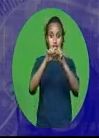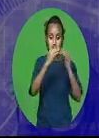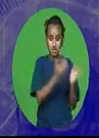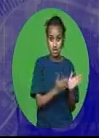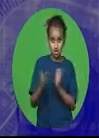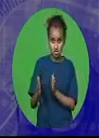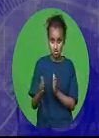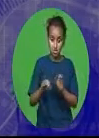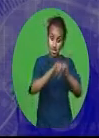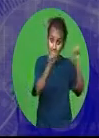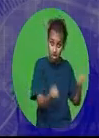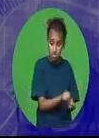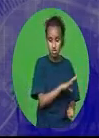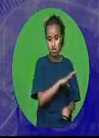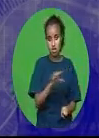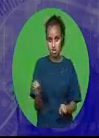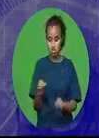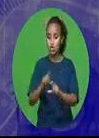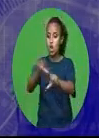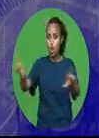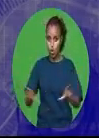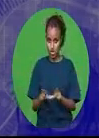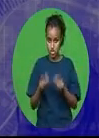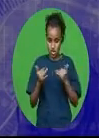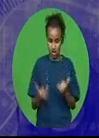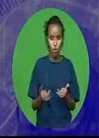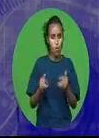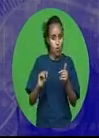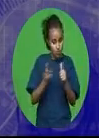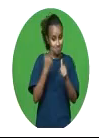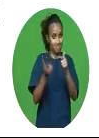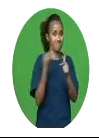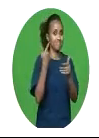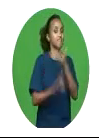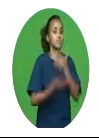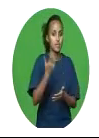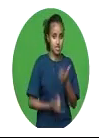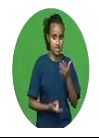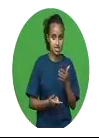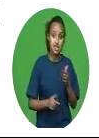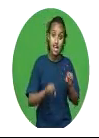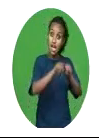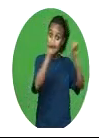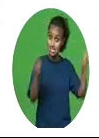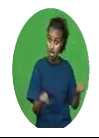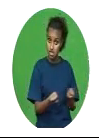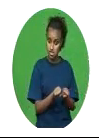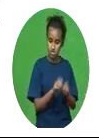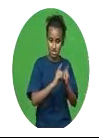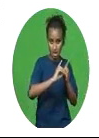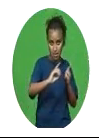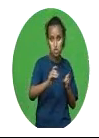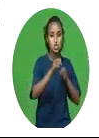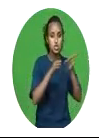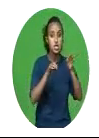location dimension. Let's discuss each of them one by one. Size dimensions describe